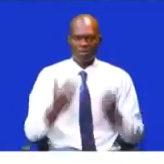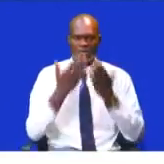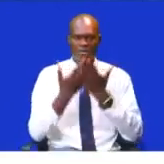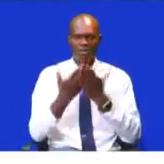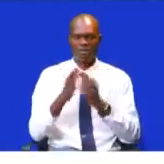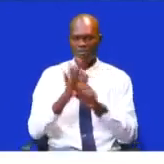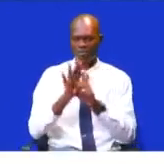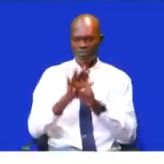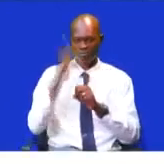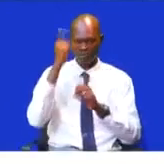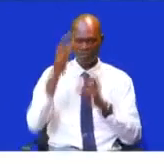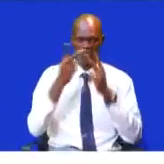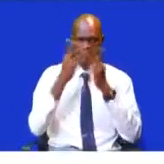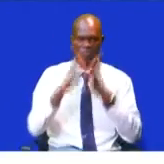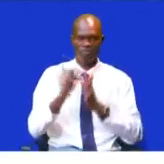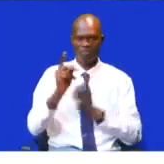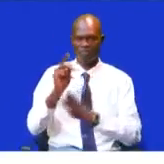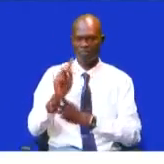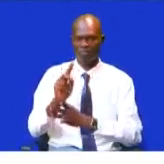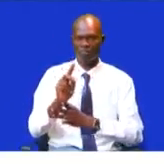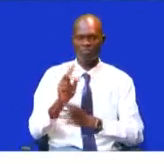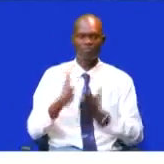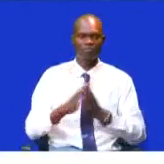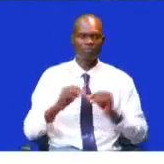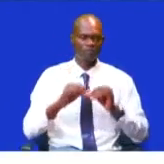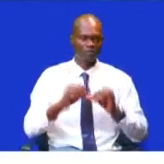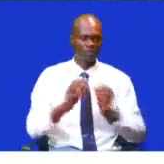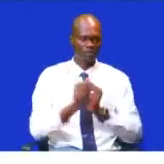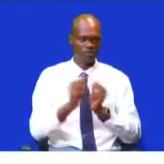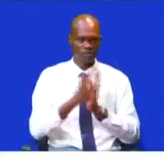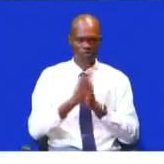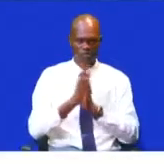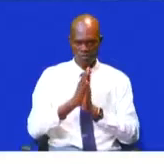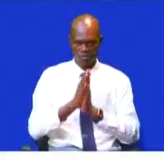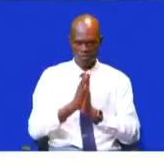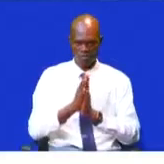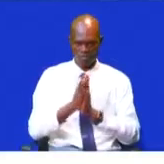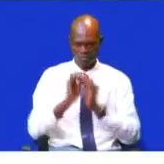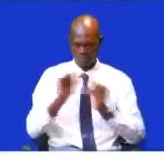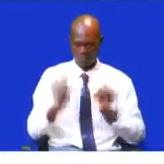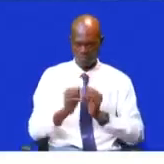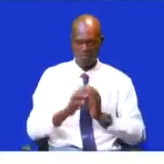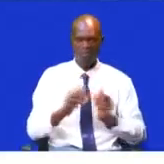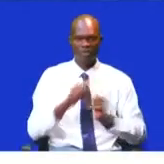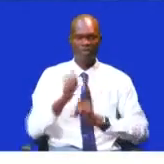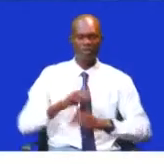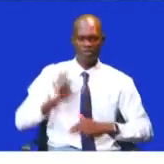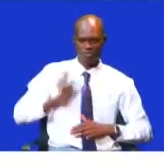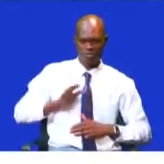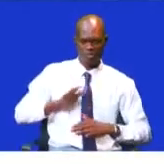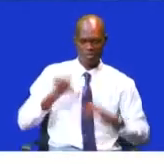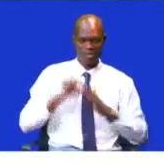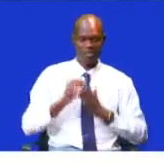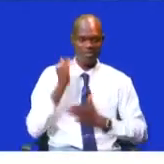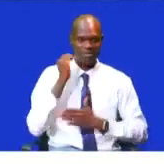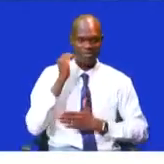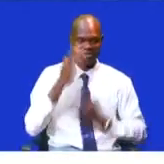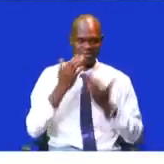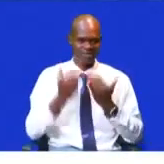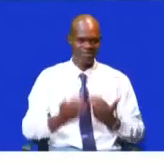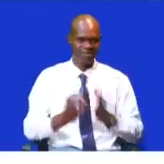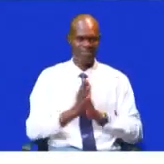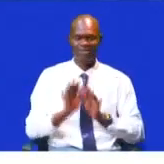Erokamano kuom kete TV manoero mar kala. Wadhi nyime kod weche manyien. Moko kuom wakeini e kaunti mano ma Siaya koro